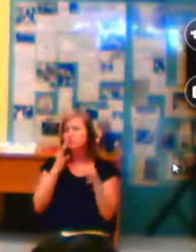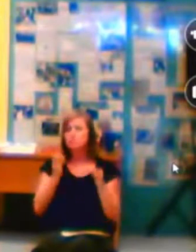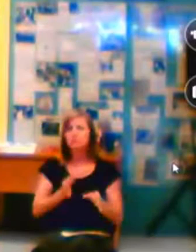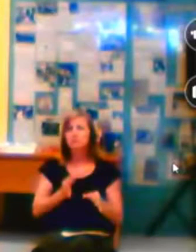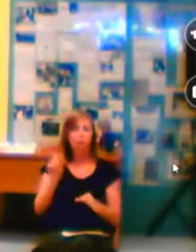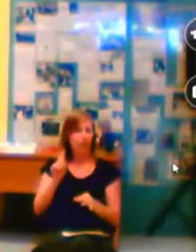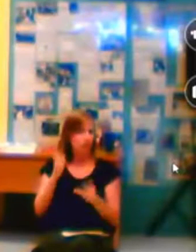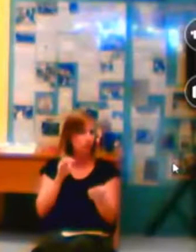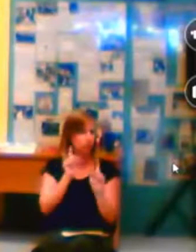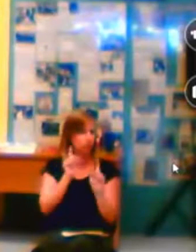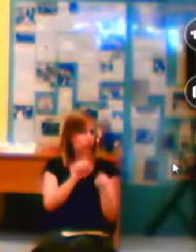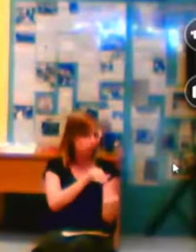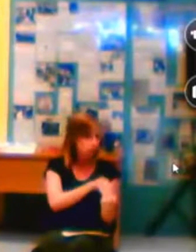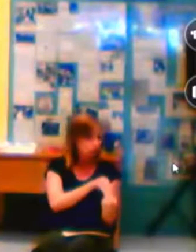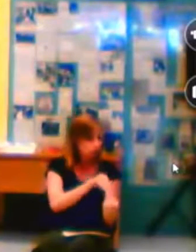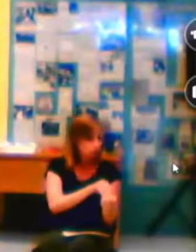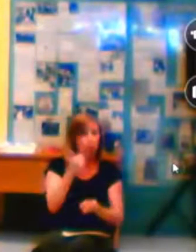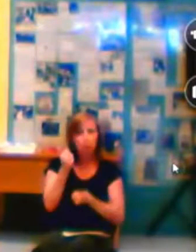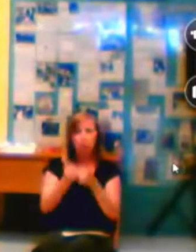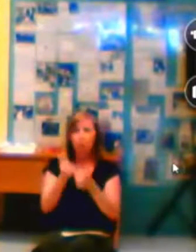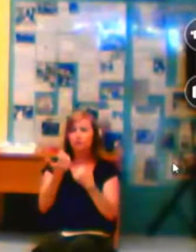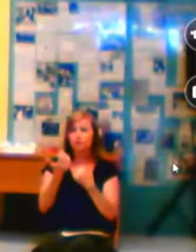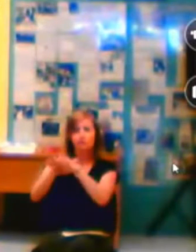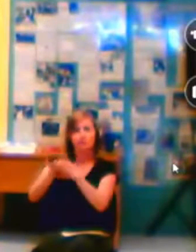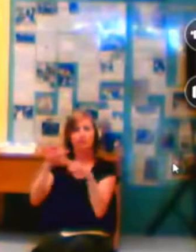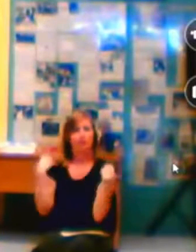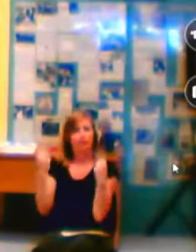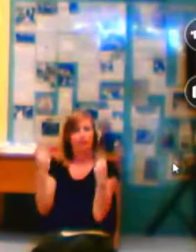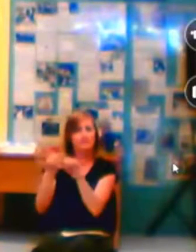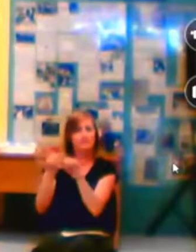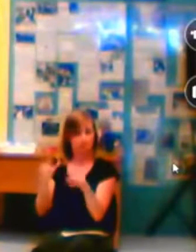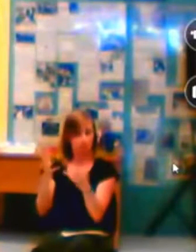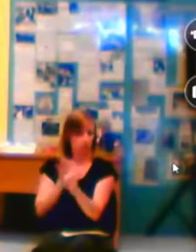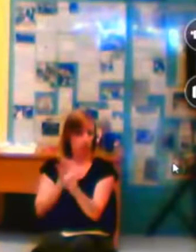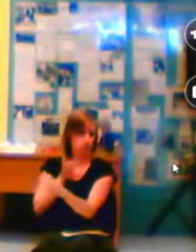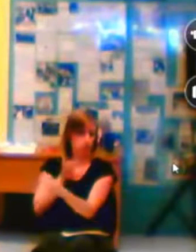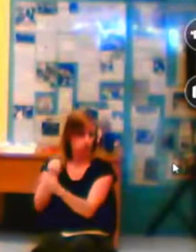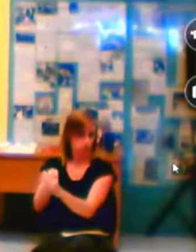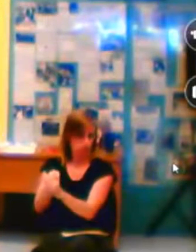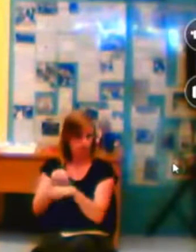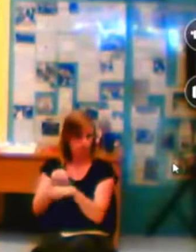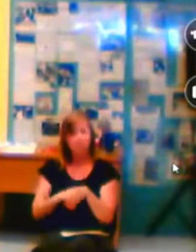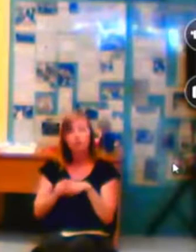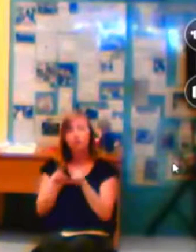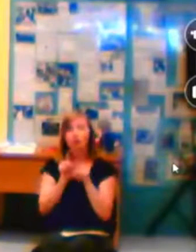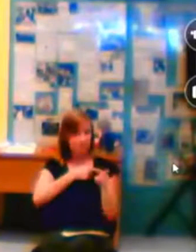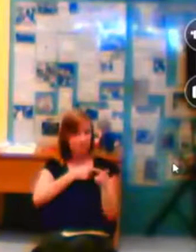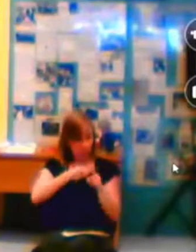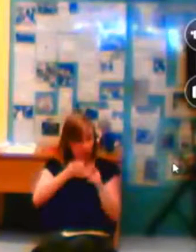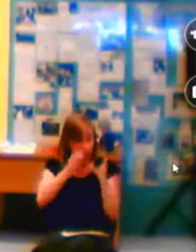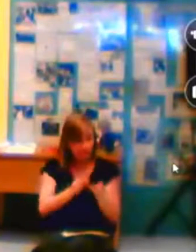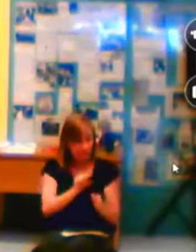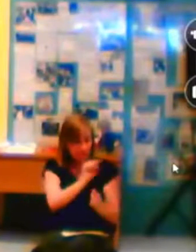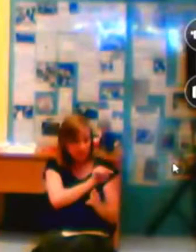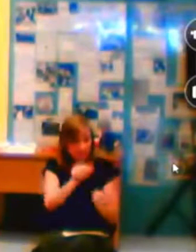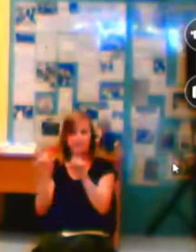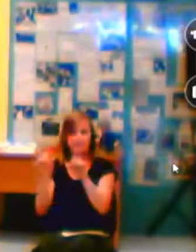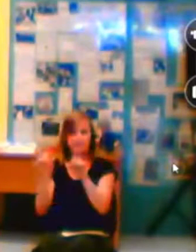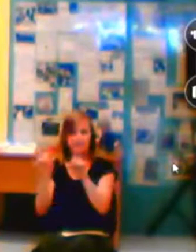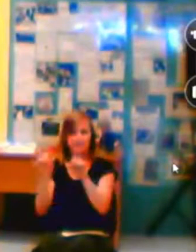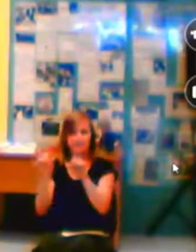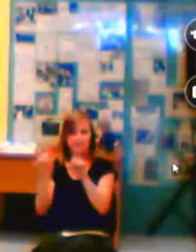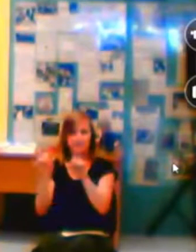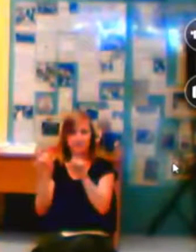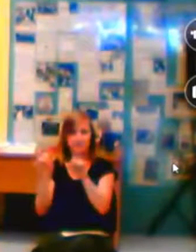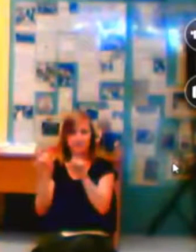savings. The residents of Colorado would choose their primary care provider. The primary care provider would determine which medical